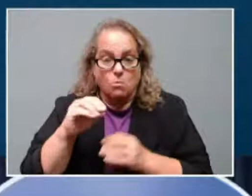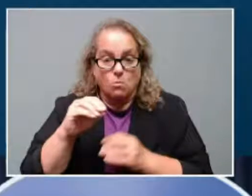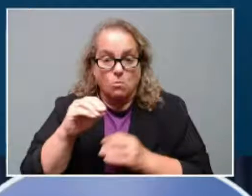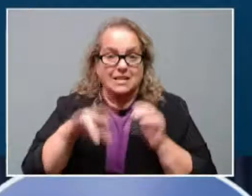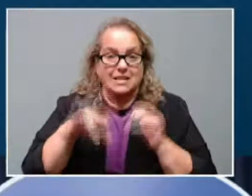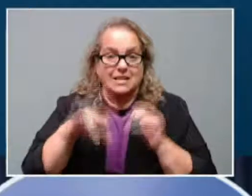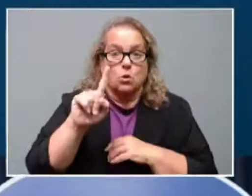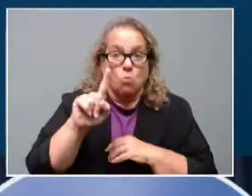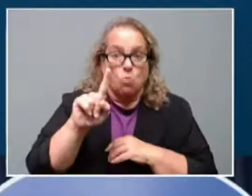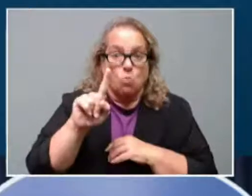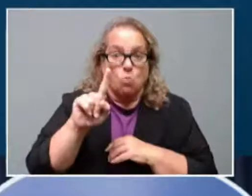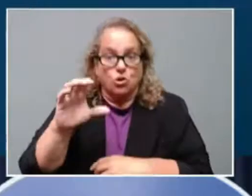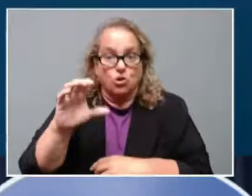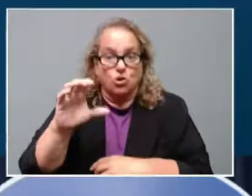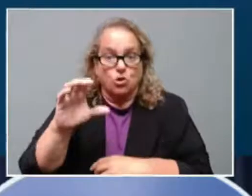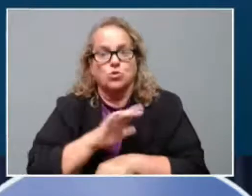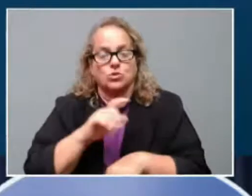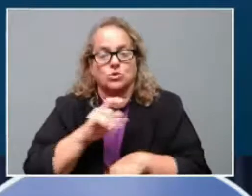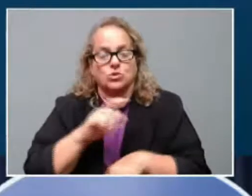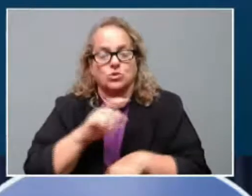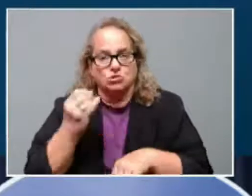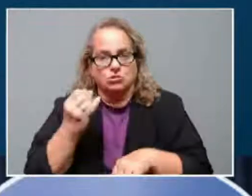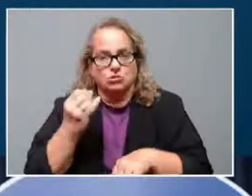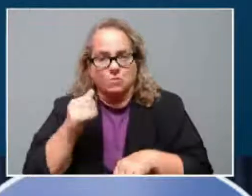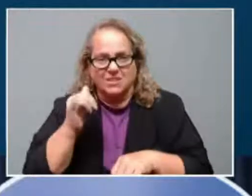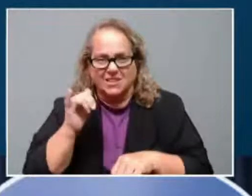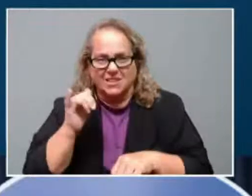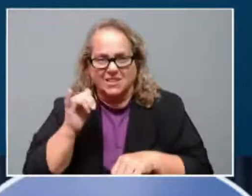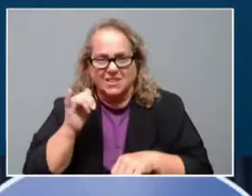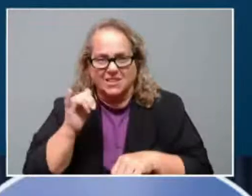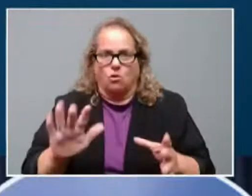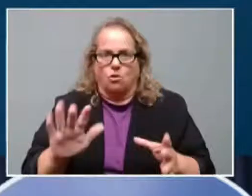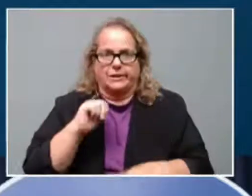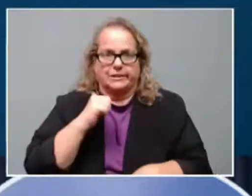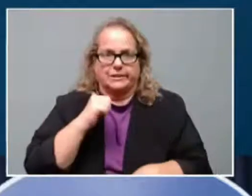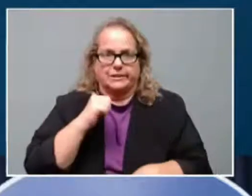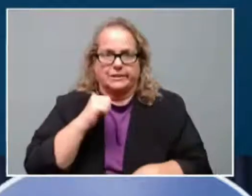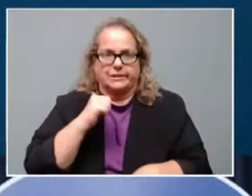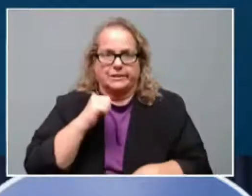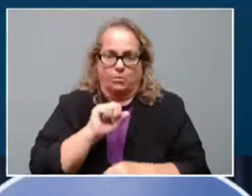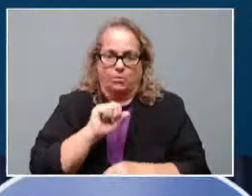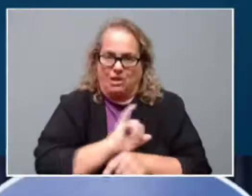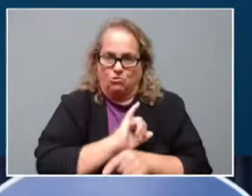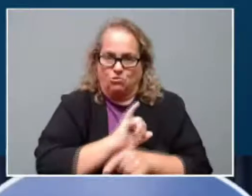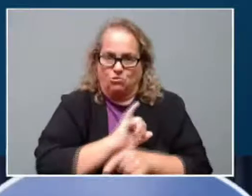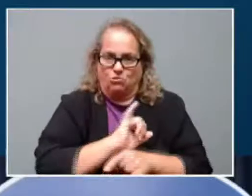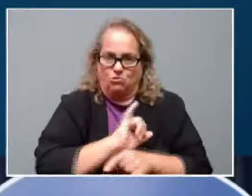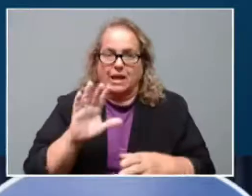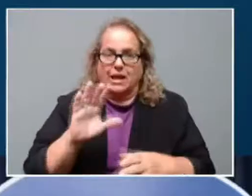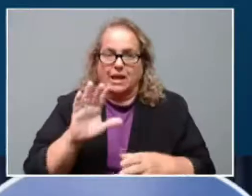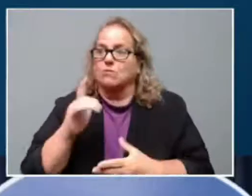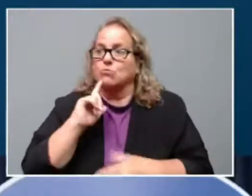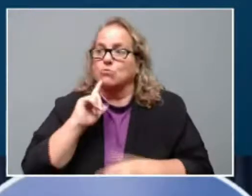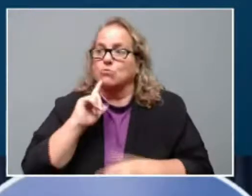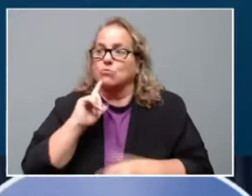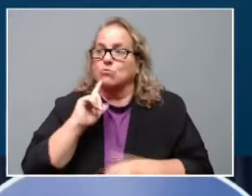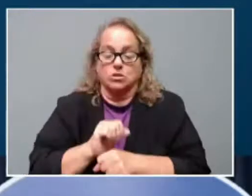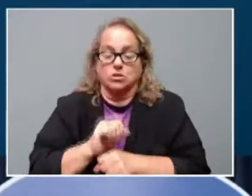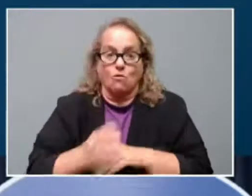jobs, solidifying an industry that already employs over 100,000 Kentucky residents and more than